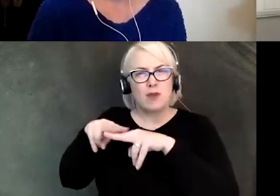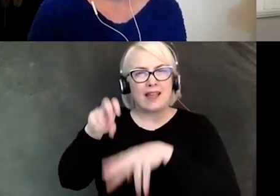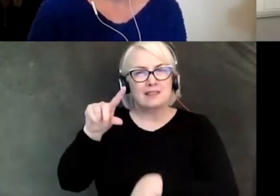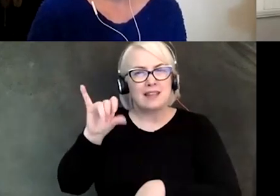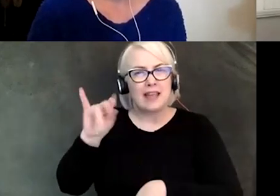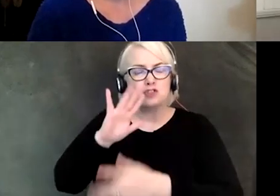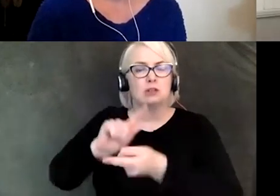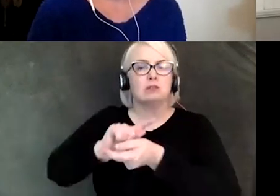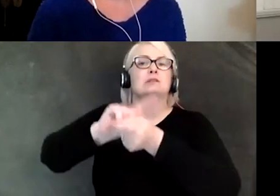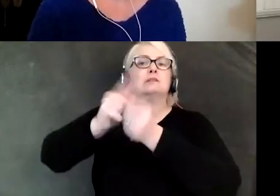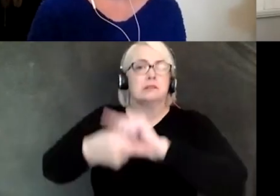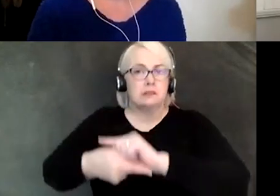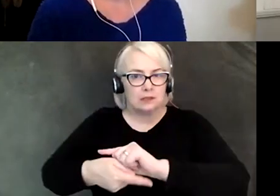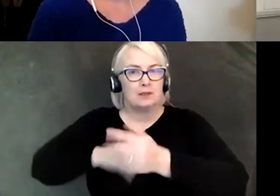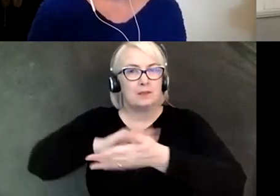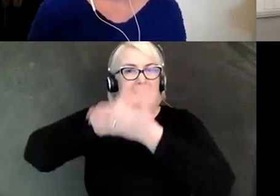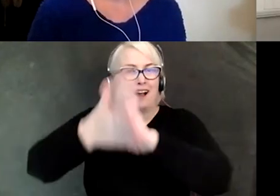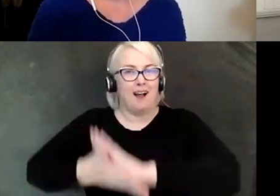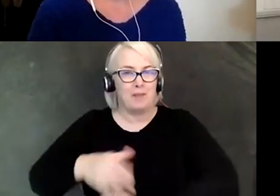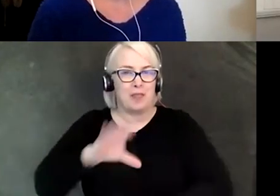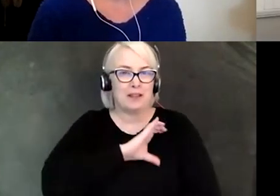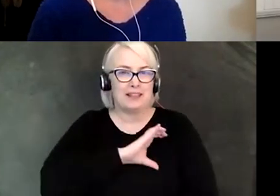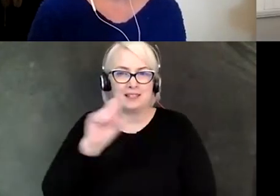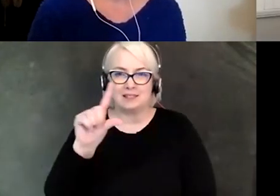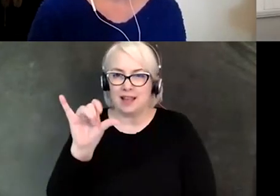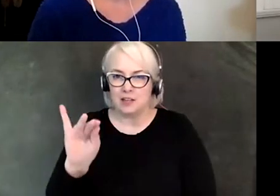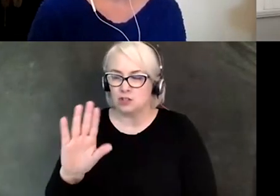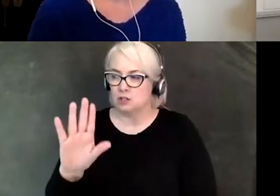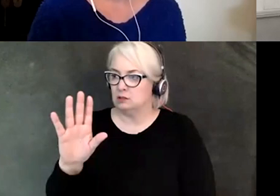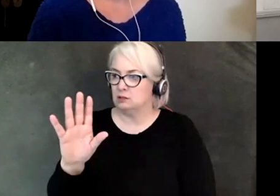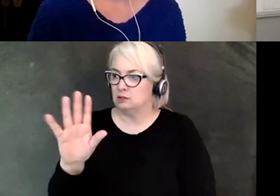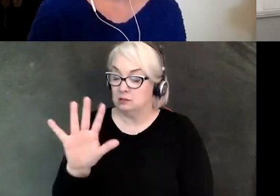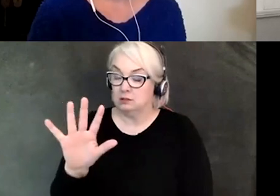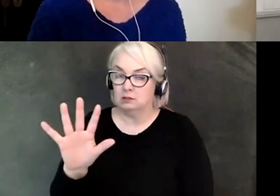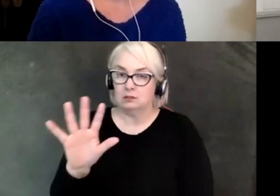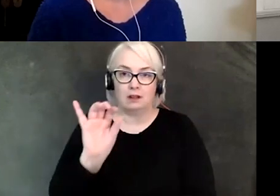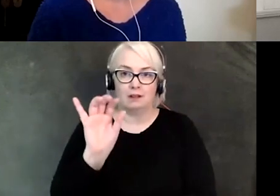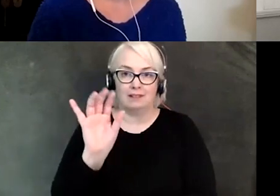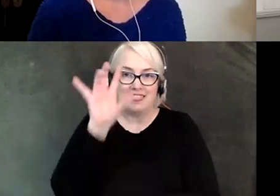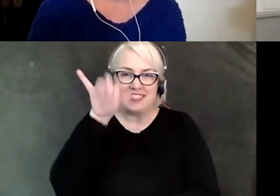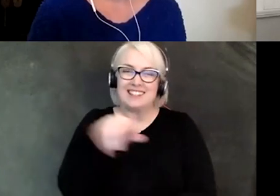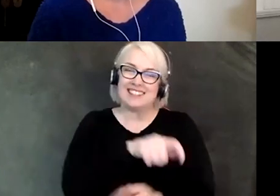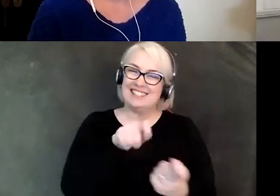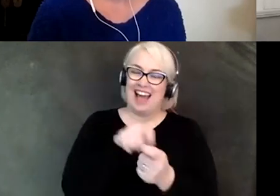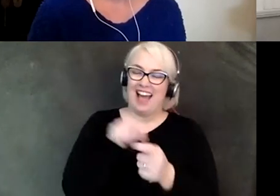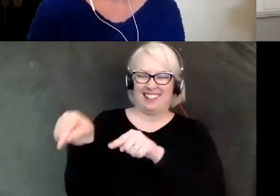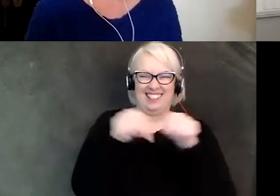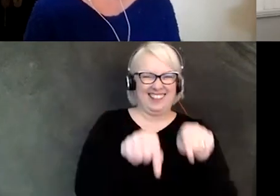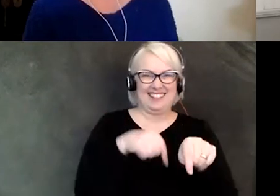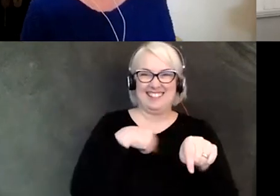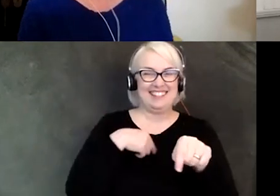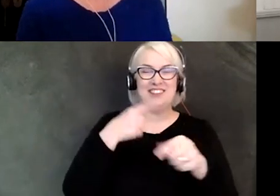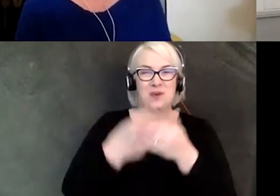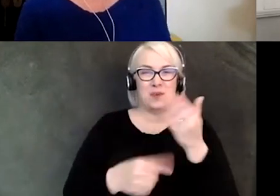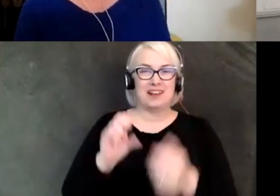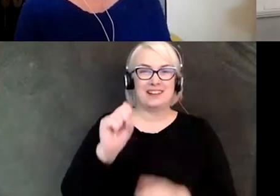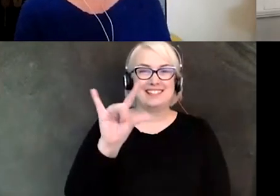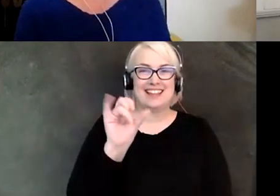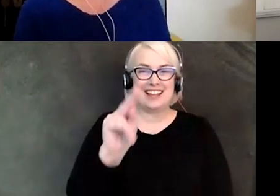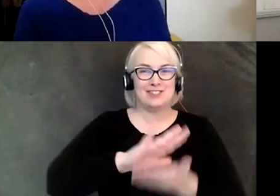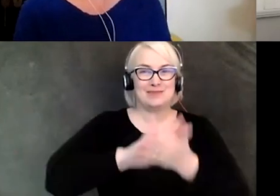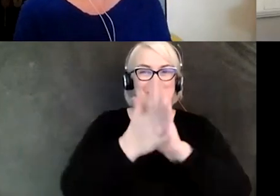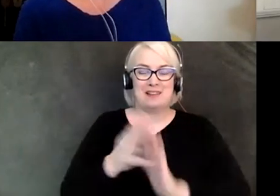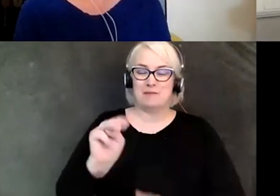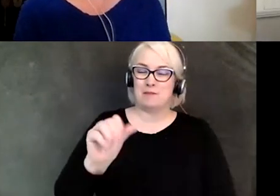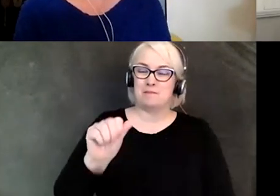station. And that is like exactly what the station is in mayor of East town. And so sometimes it's just like, and so that idea was a